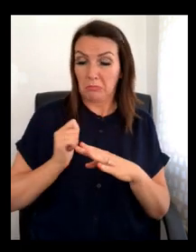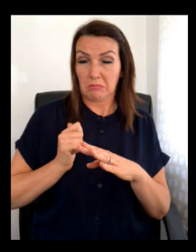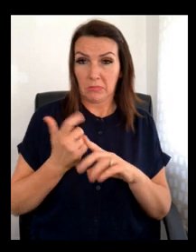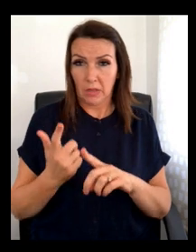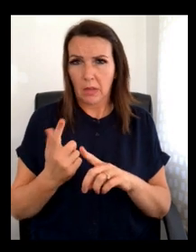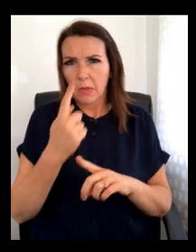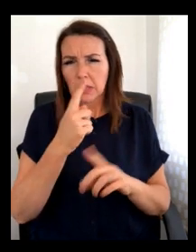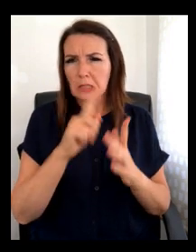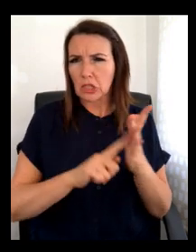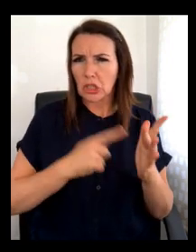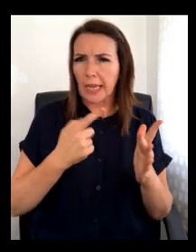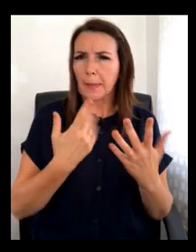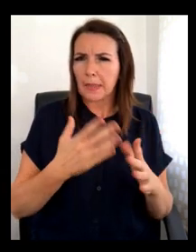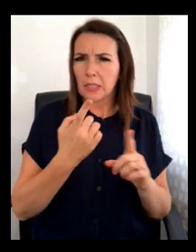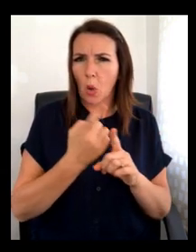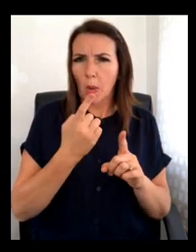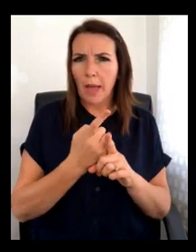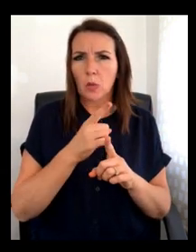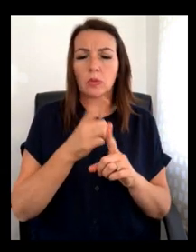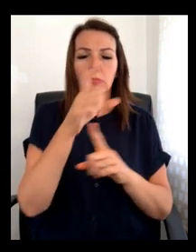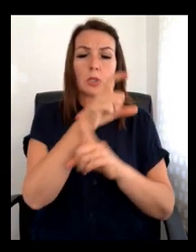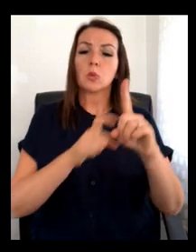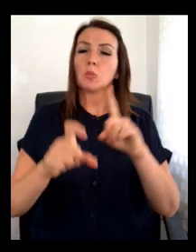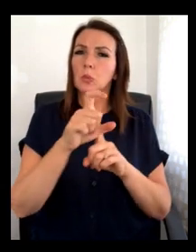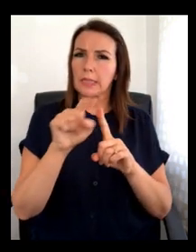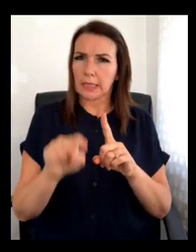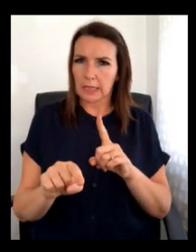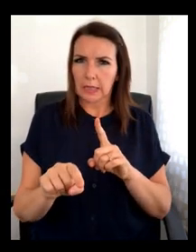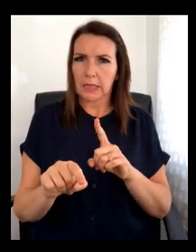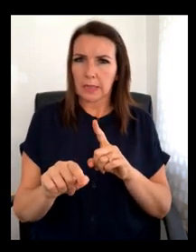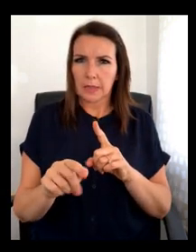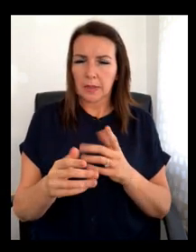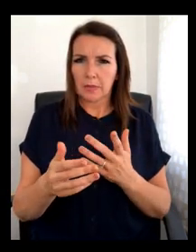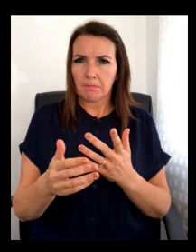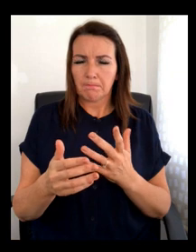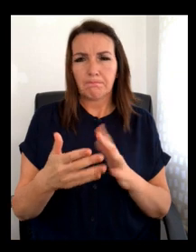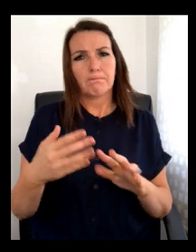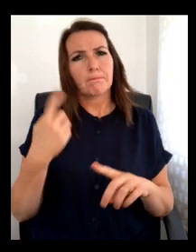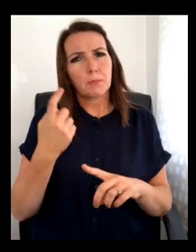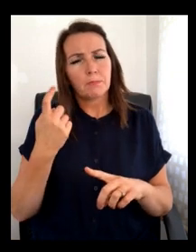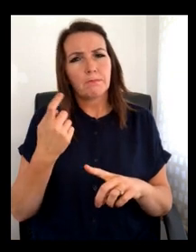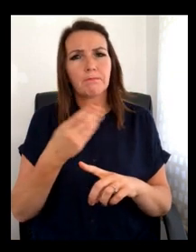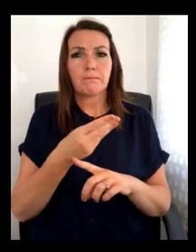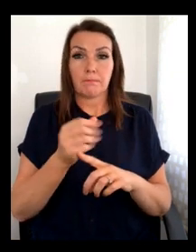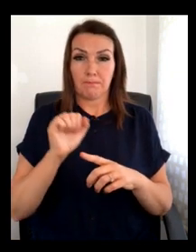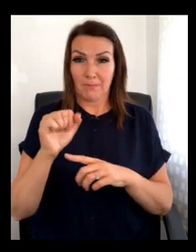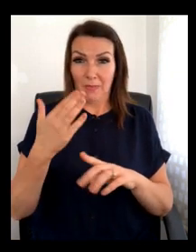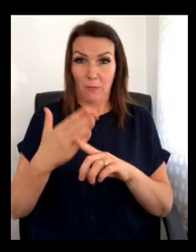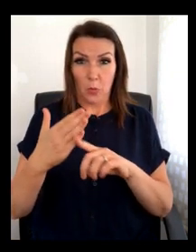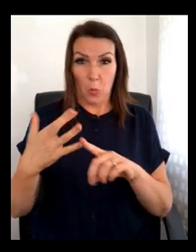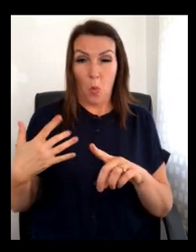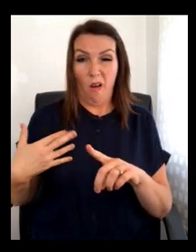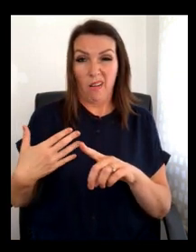saying about community, and thinking about some of the work that you've been doing